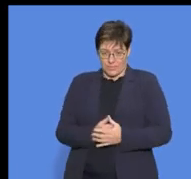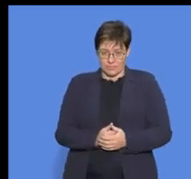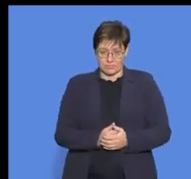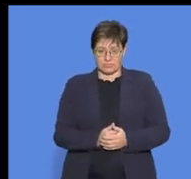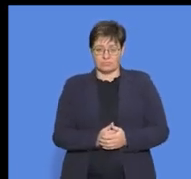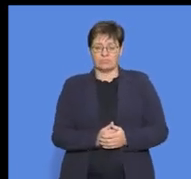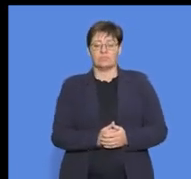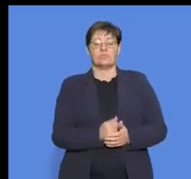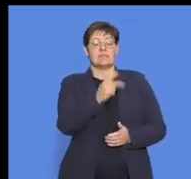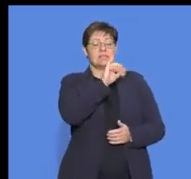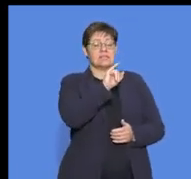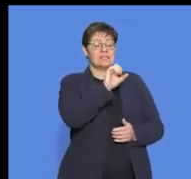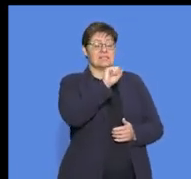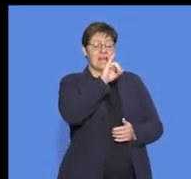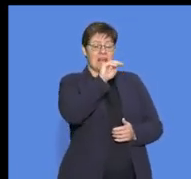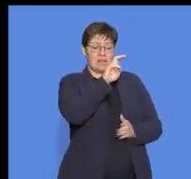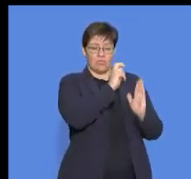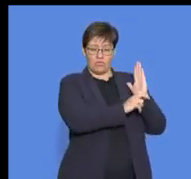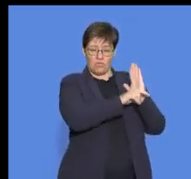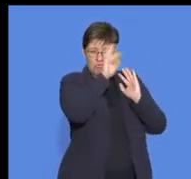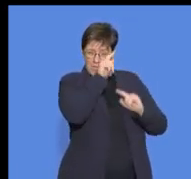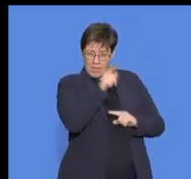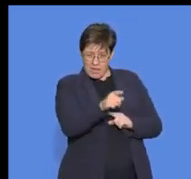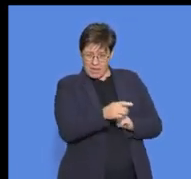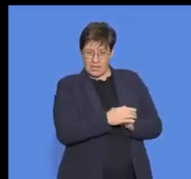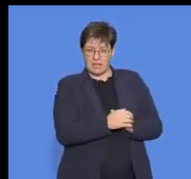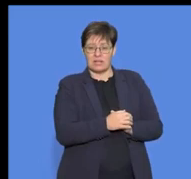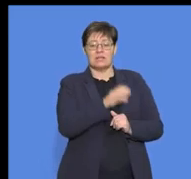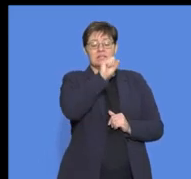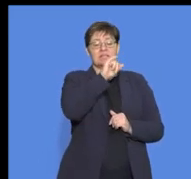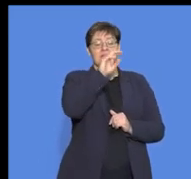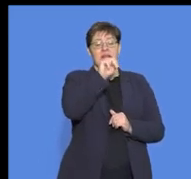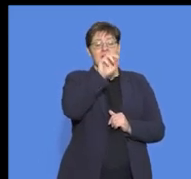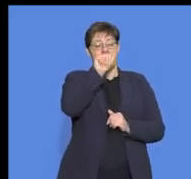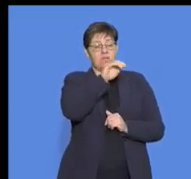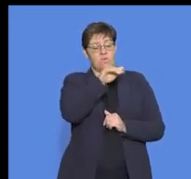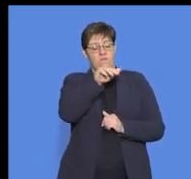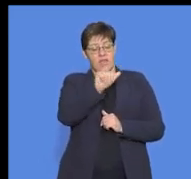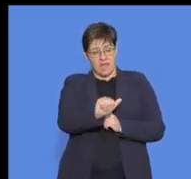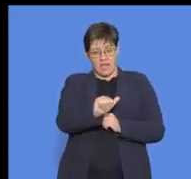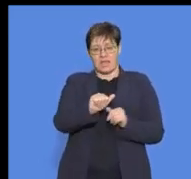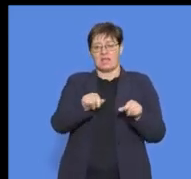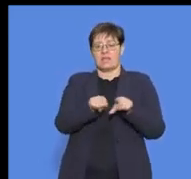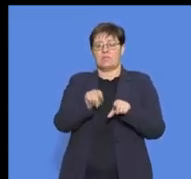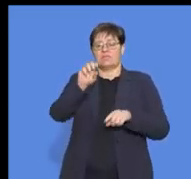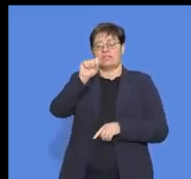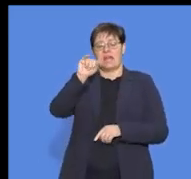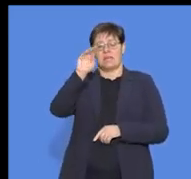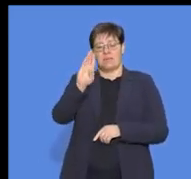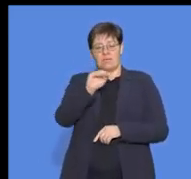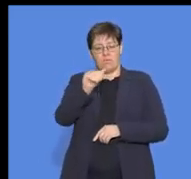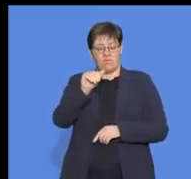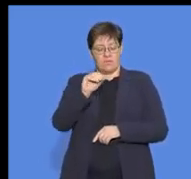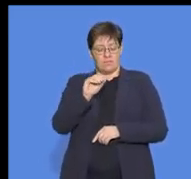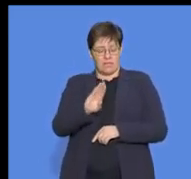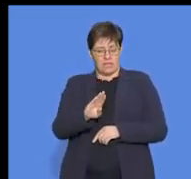Let's quickly revise our rules. The sine rule, can you remember what it is? Sine A over A equals to sine B over B, which equals to sine C